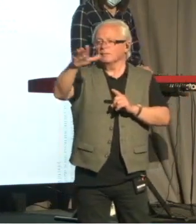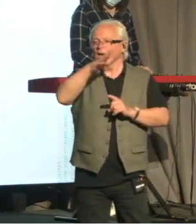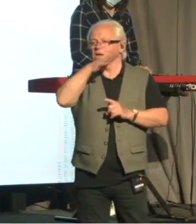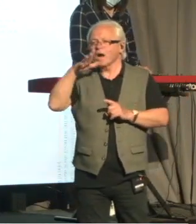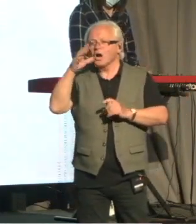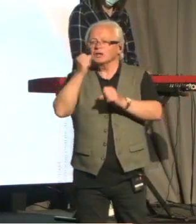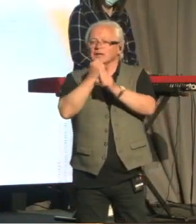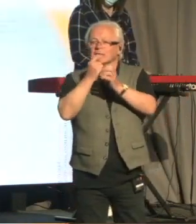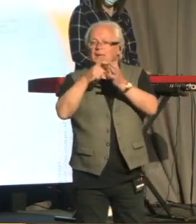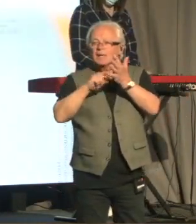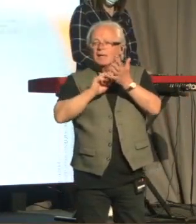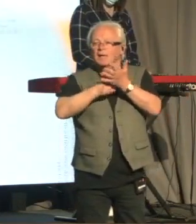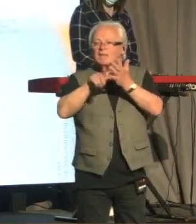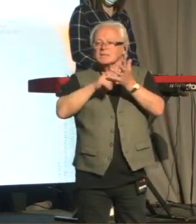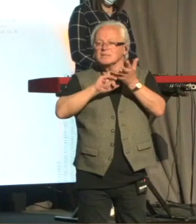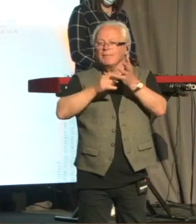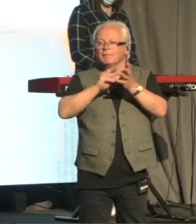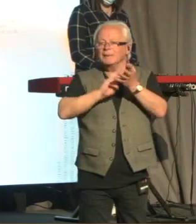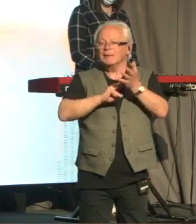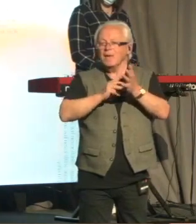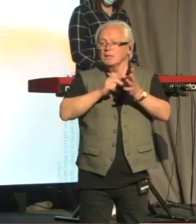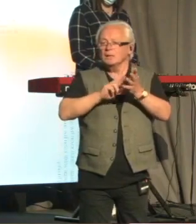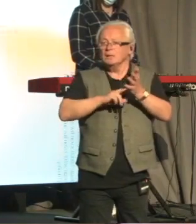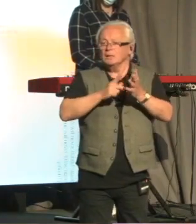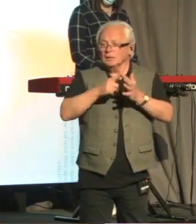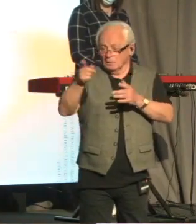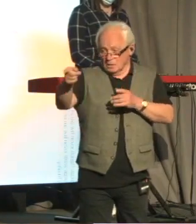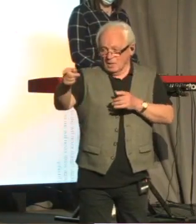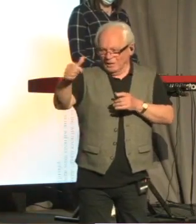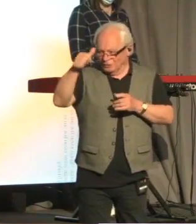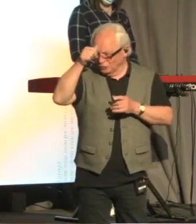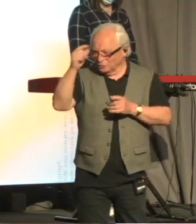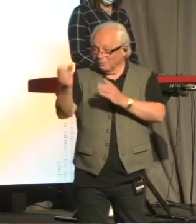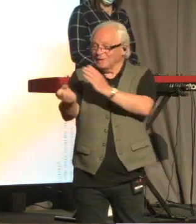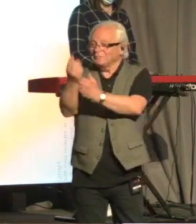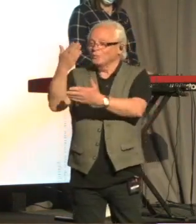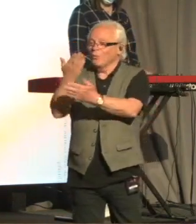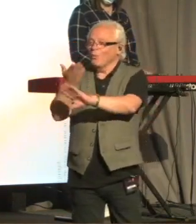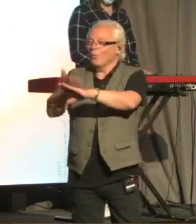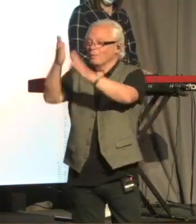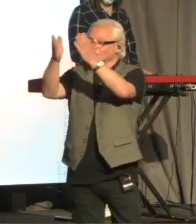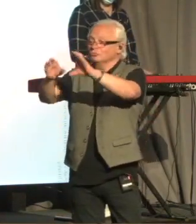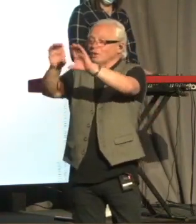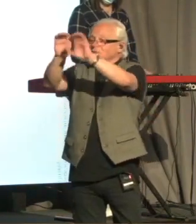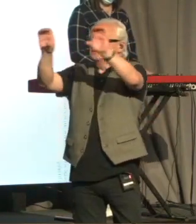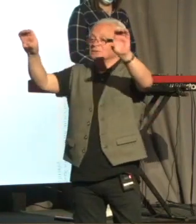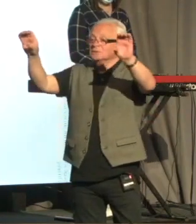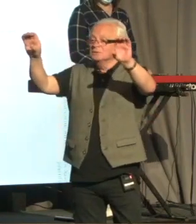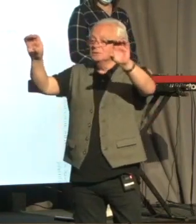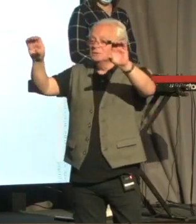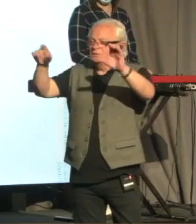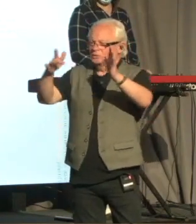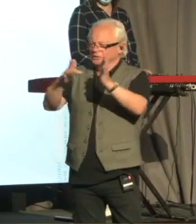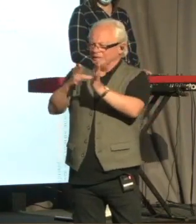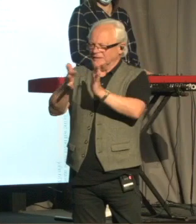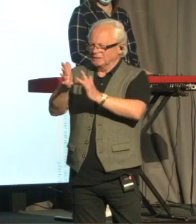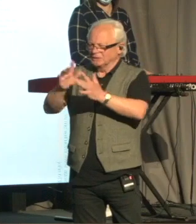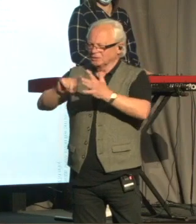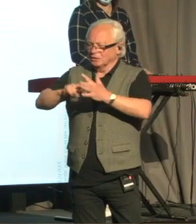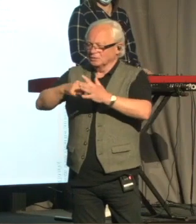He knew the cross was coming, and it said, sweat drops of